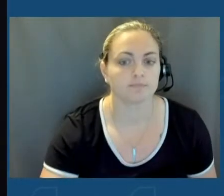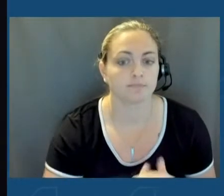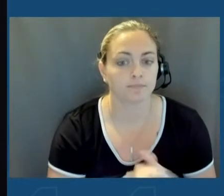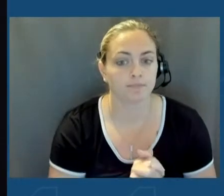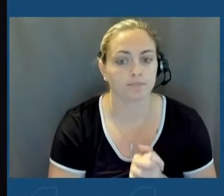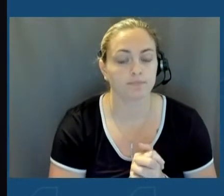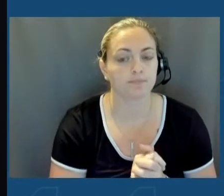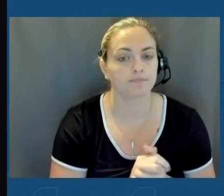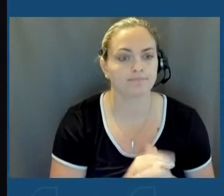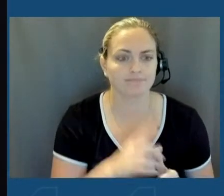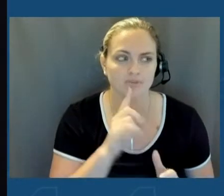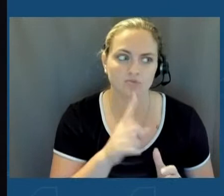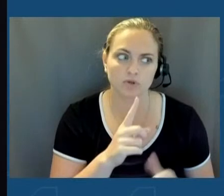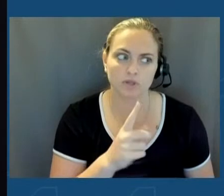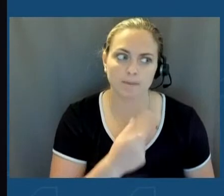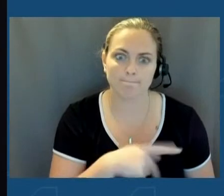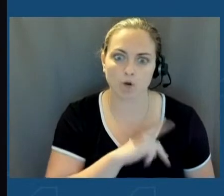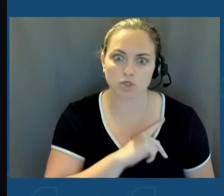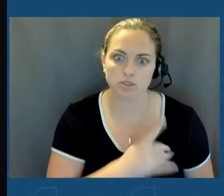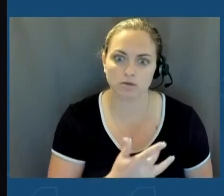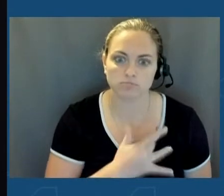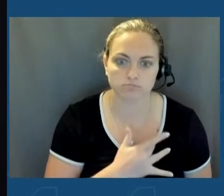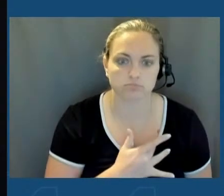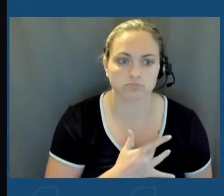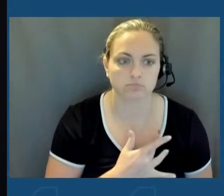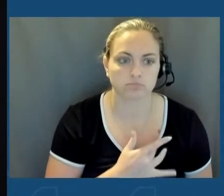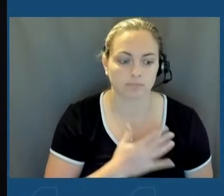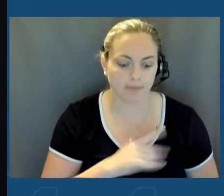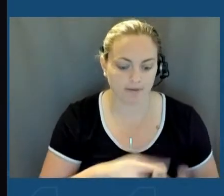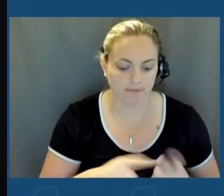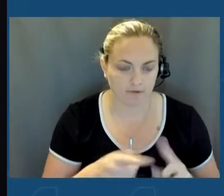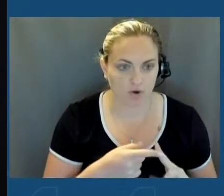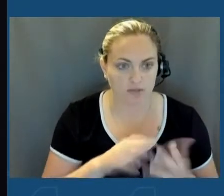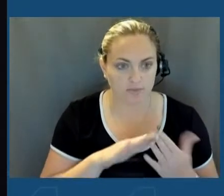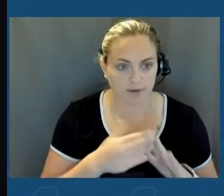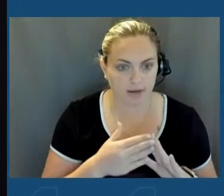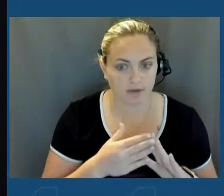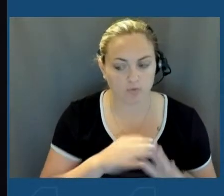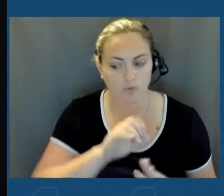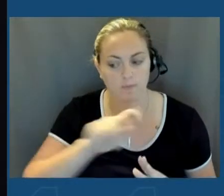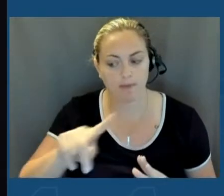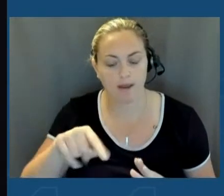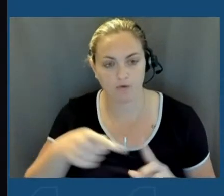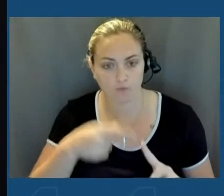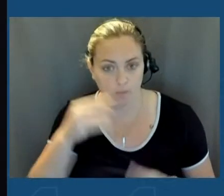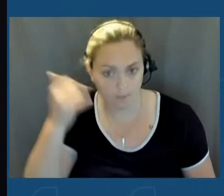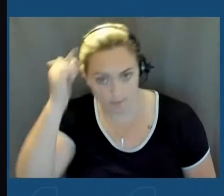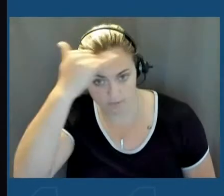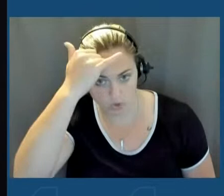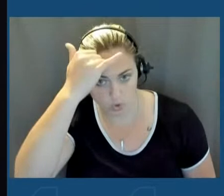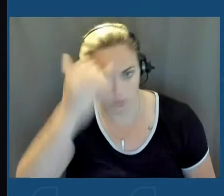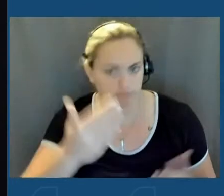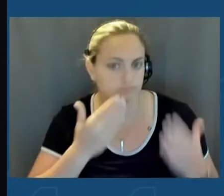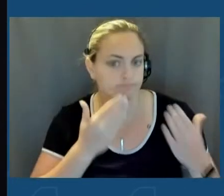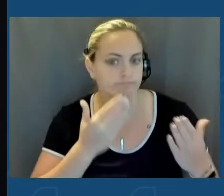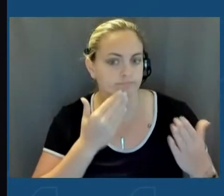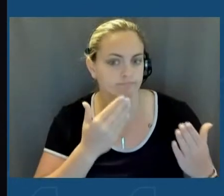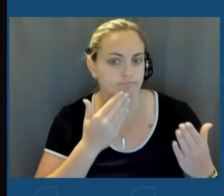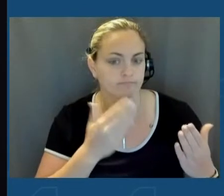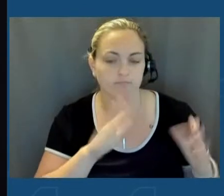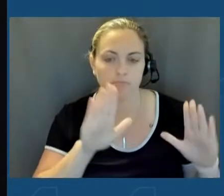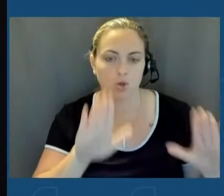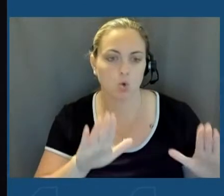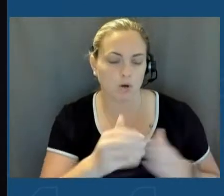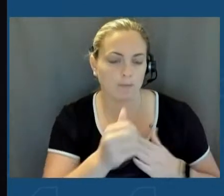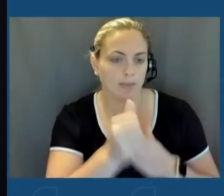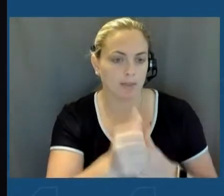this is deeply personal to them. These are my friends, my neighbors back in Buffalo. And I thank them for being incredible leaders at a